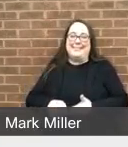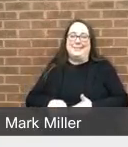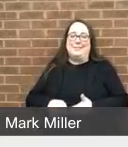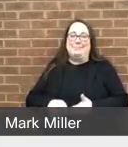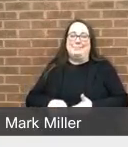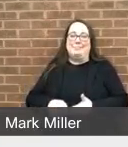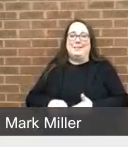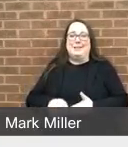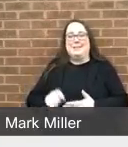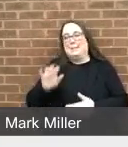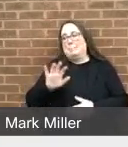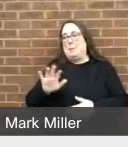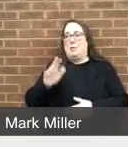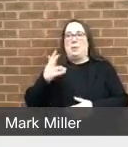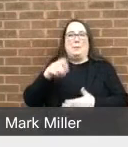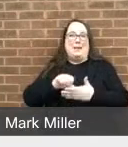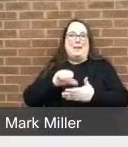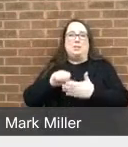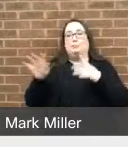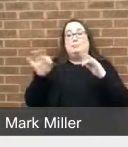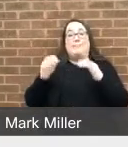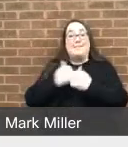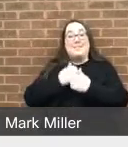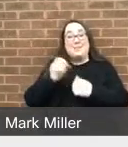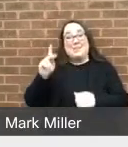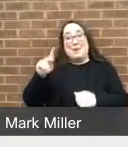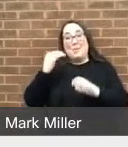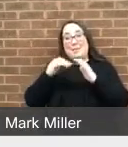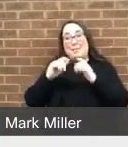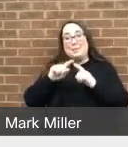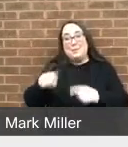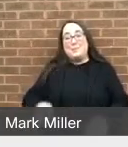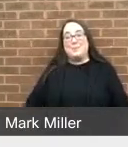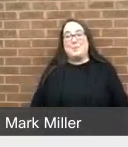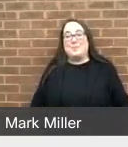3 pages and it lays everything out.